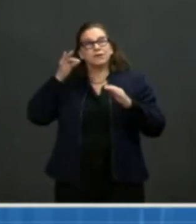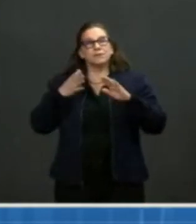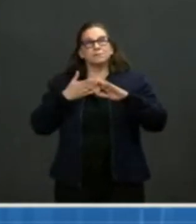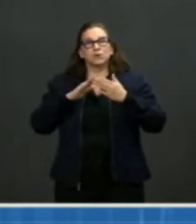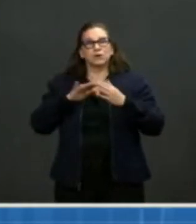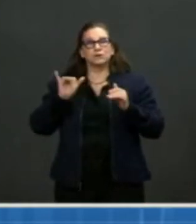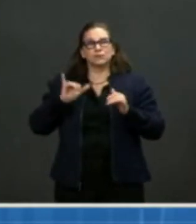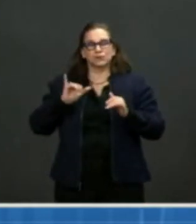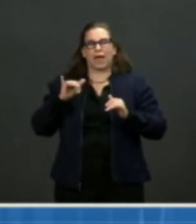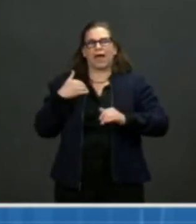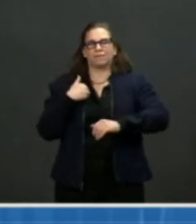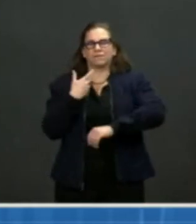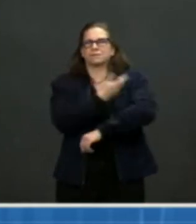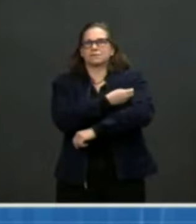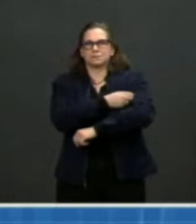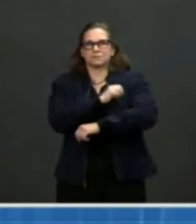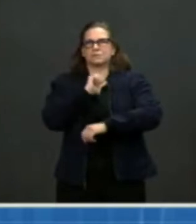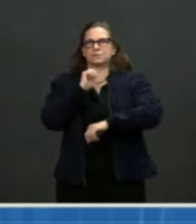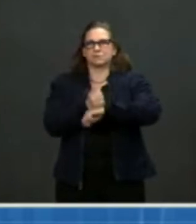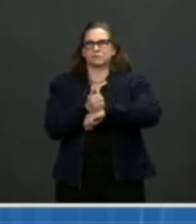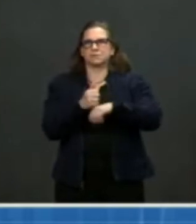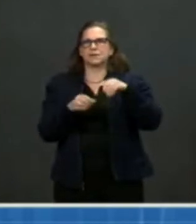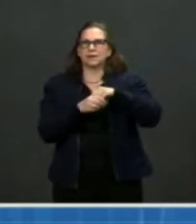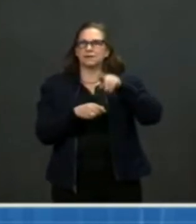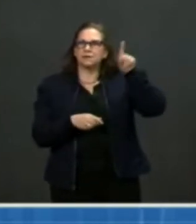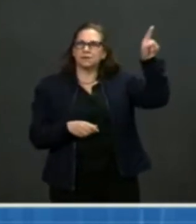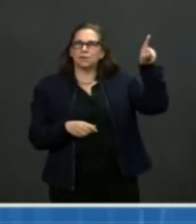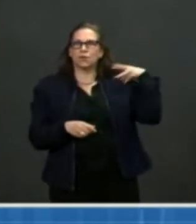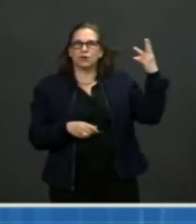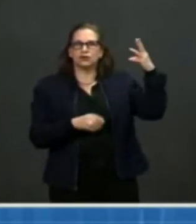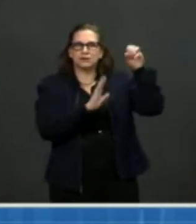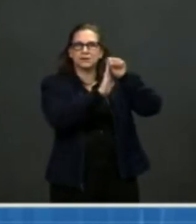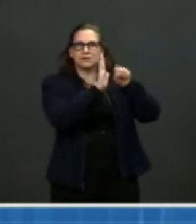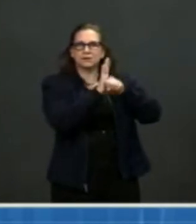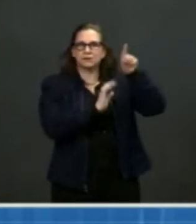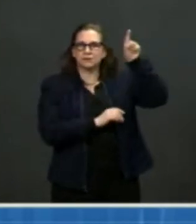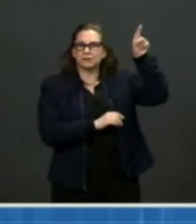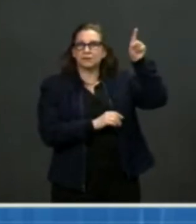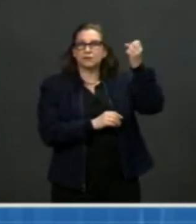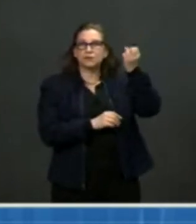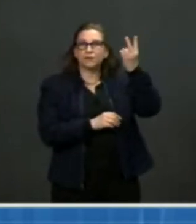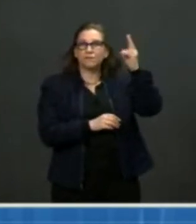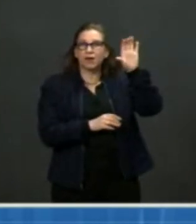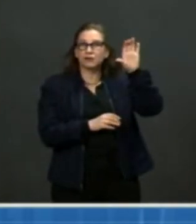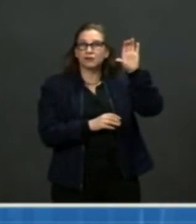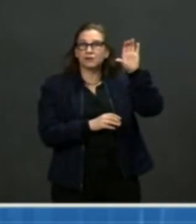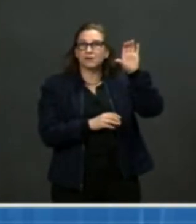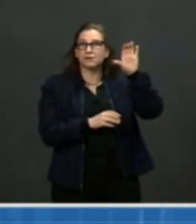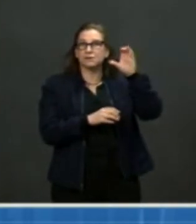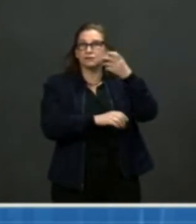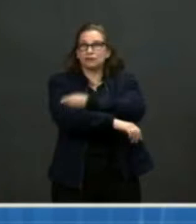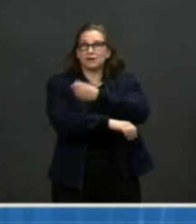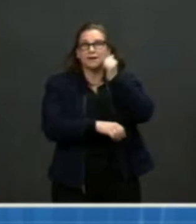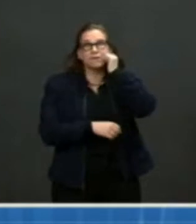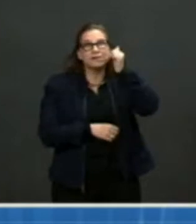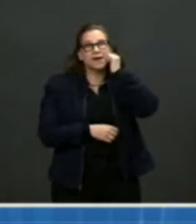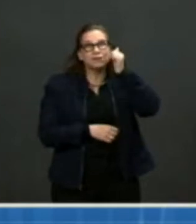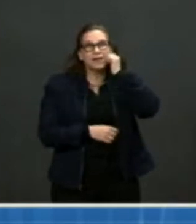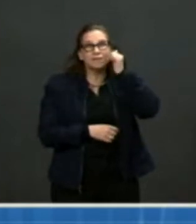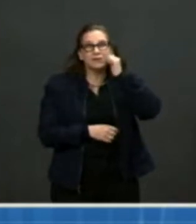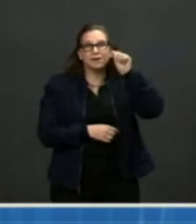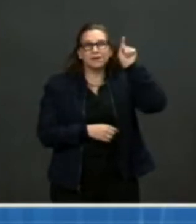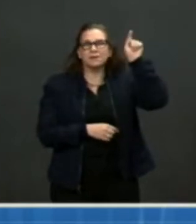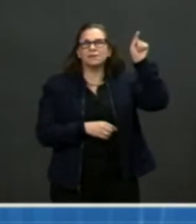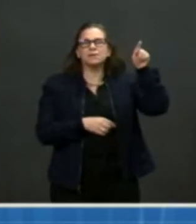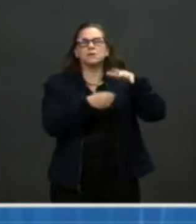will be able to offer up to 1,200 shots per day. Local residents will be able to drive through the Central Washington